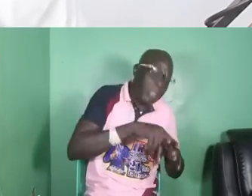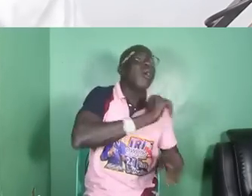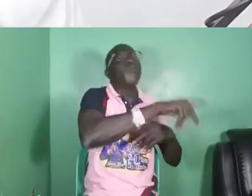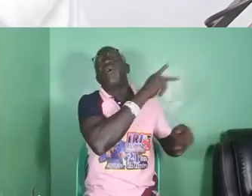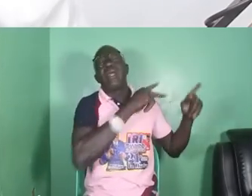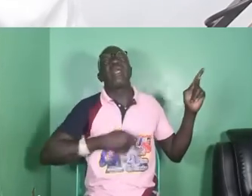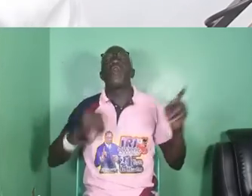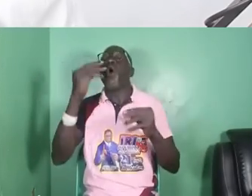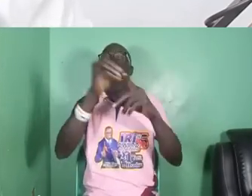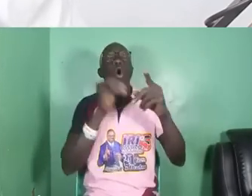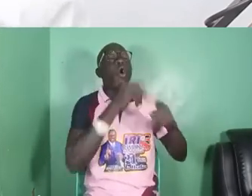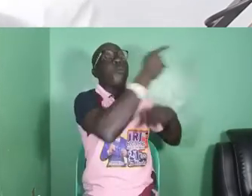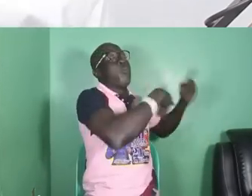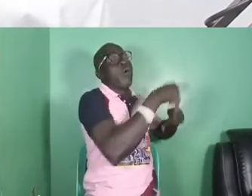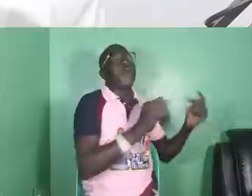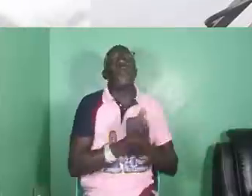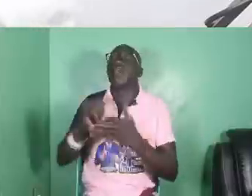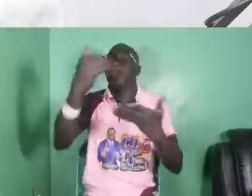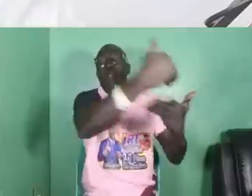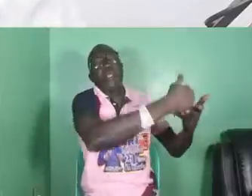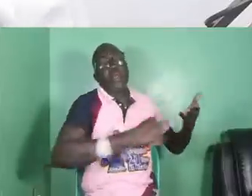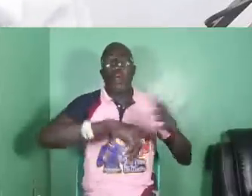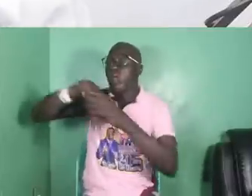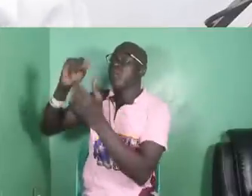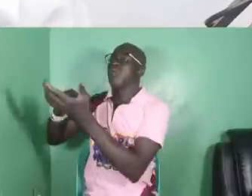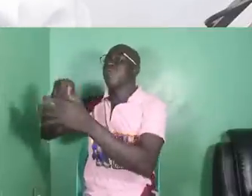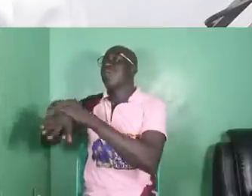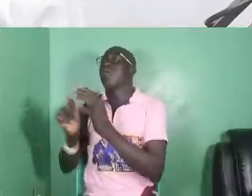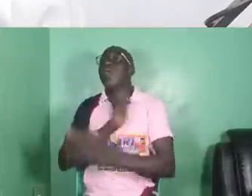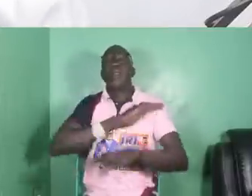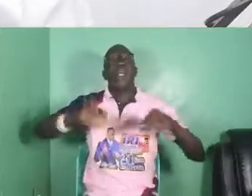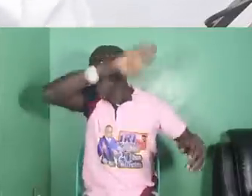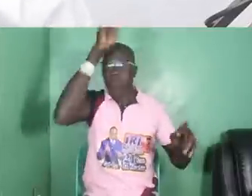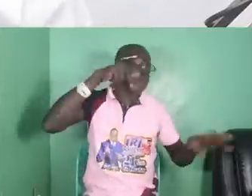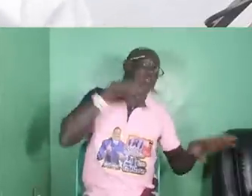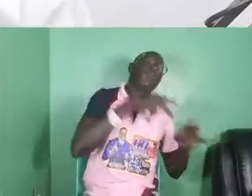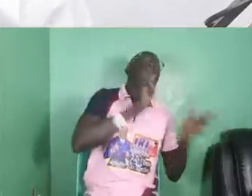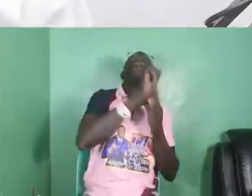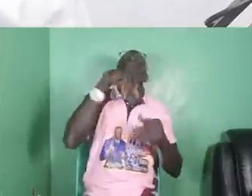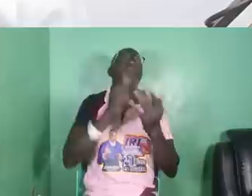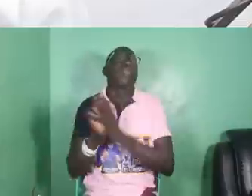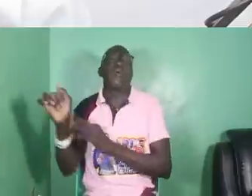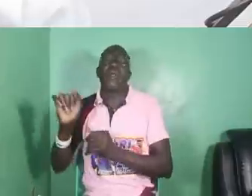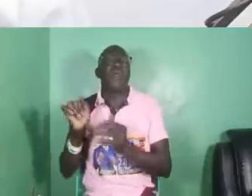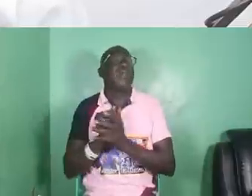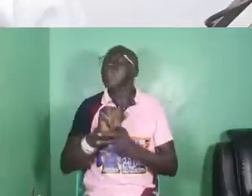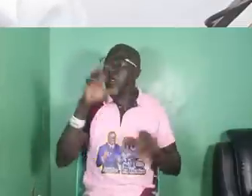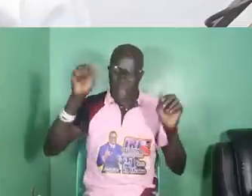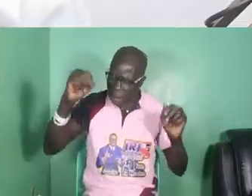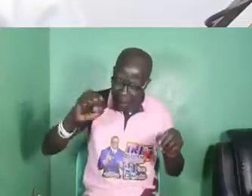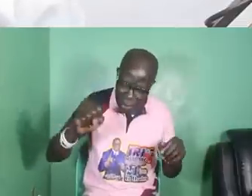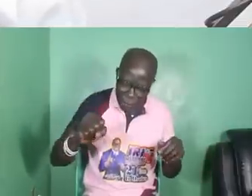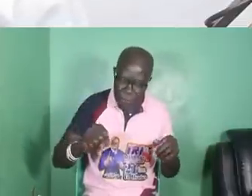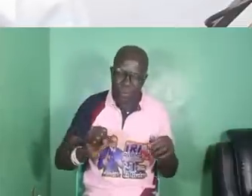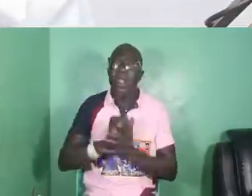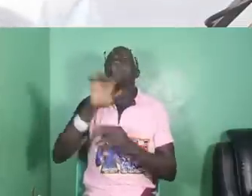king of prophet. O gba ye so. Ah, you sweep the one to go of your life. No, wa gba woli. They don't do for scam king of prophet. Yes. Wo gba oba